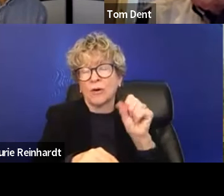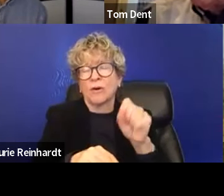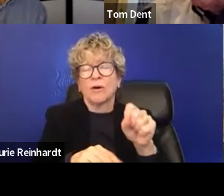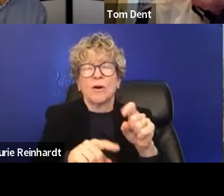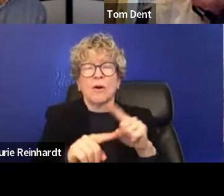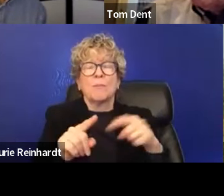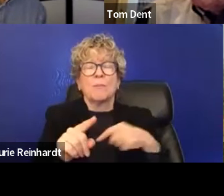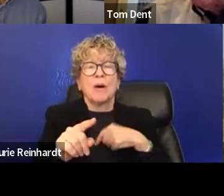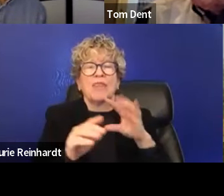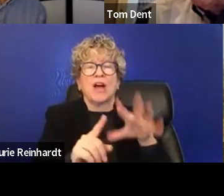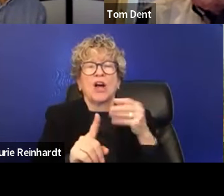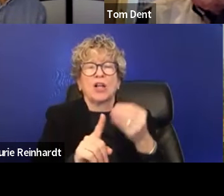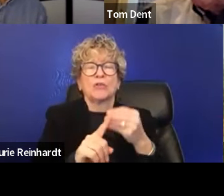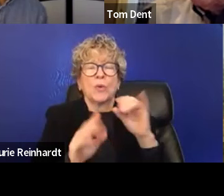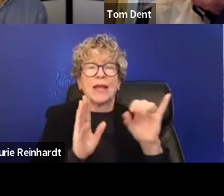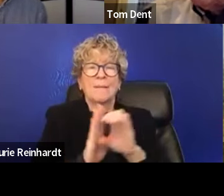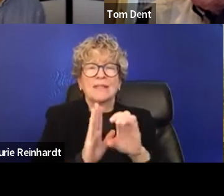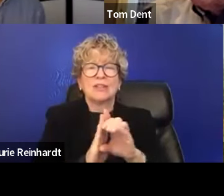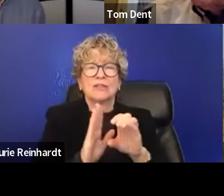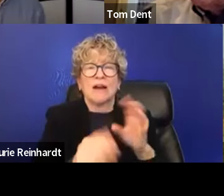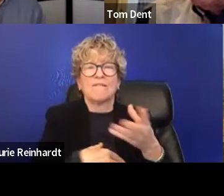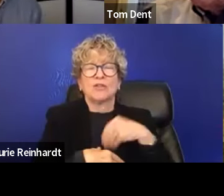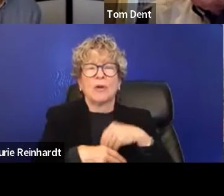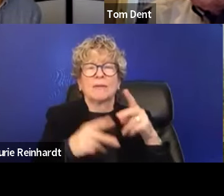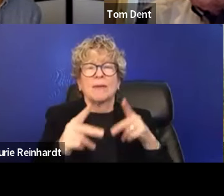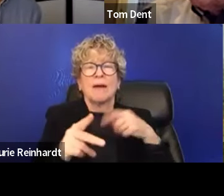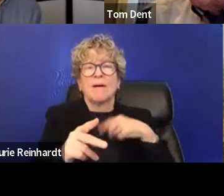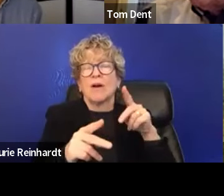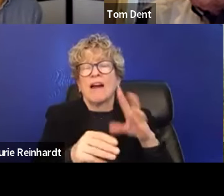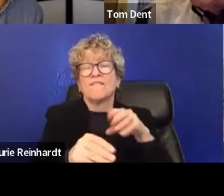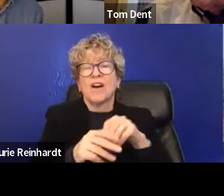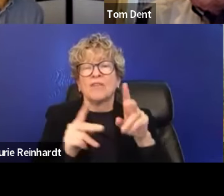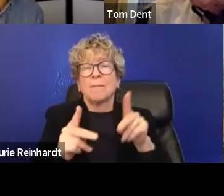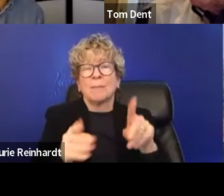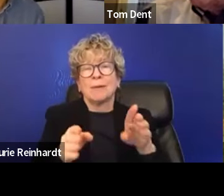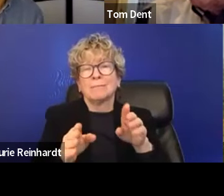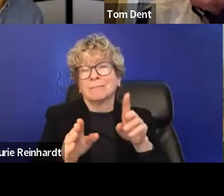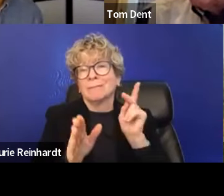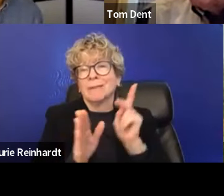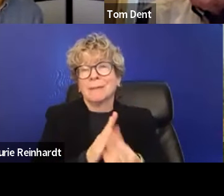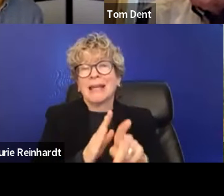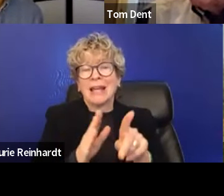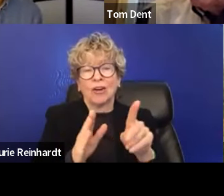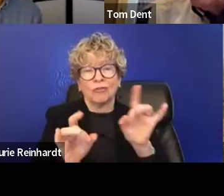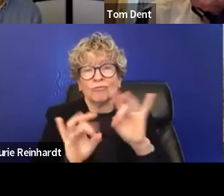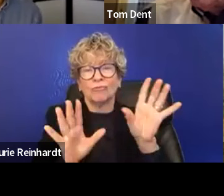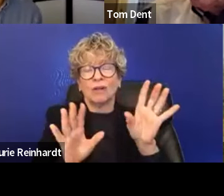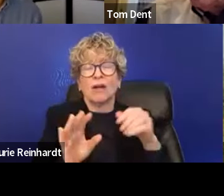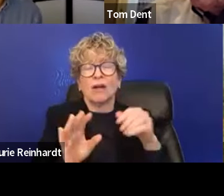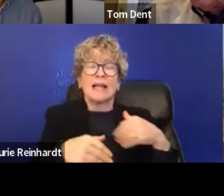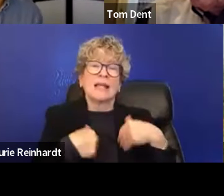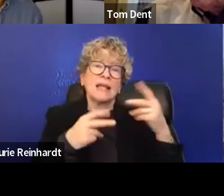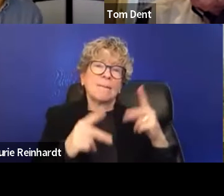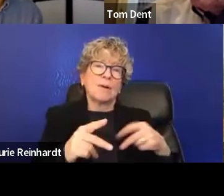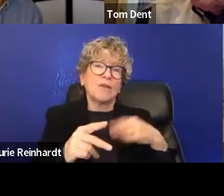trans people mostly then involved us dying violently. So as a young person, I missed some of the nuance, the fact